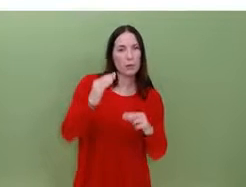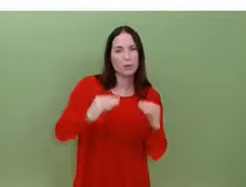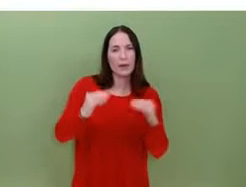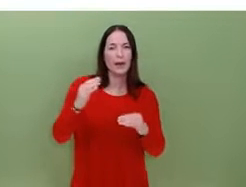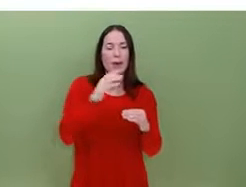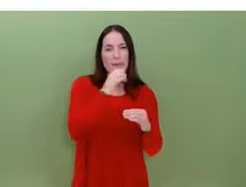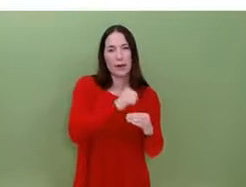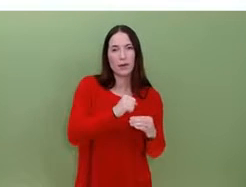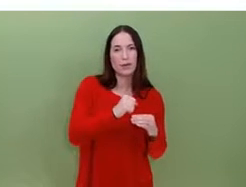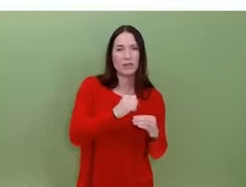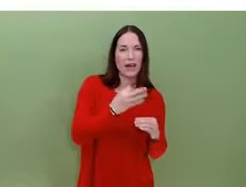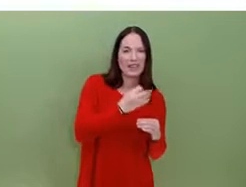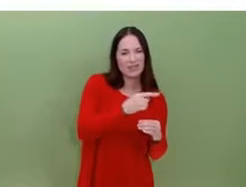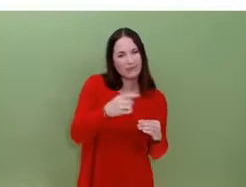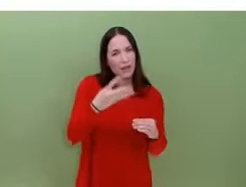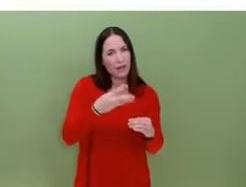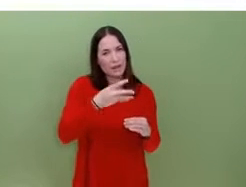18-19% and females about 16%.